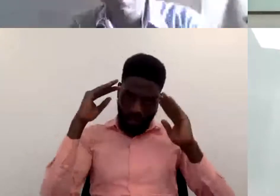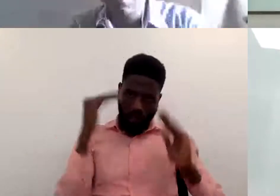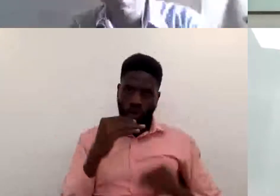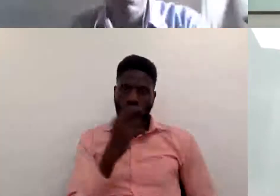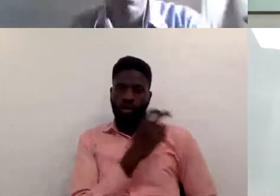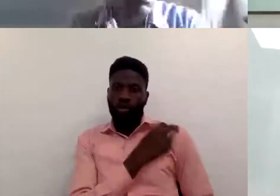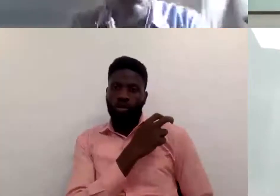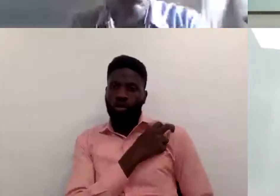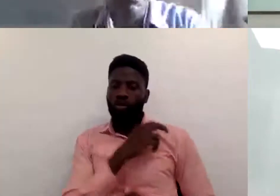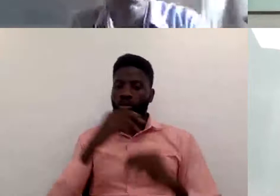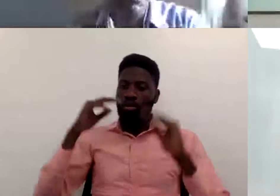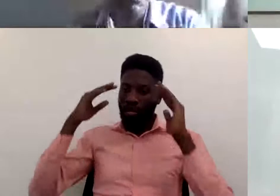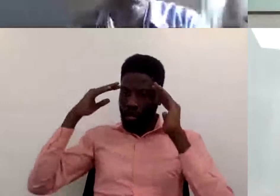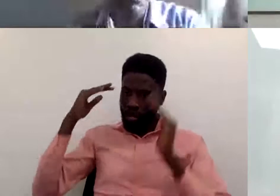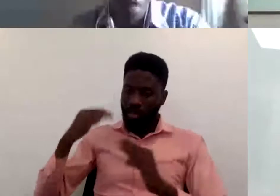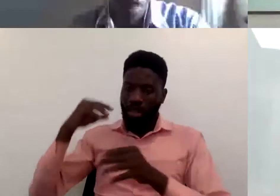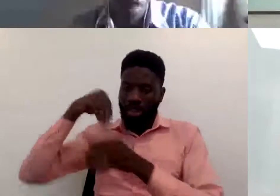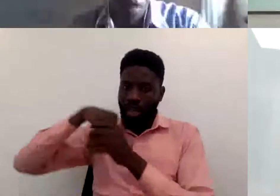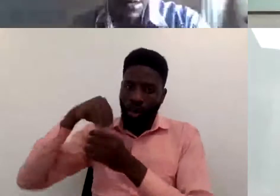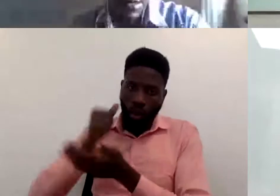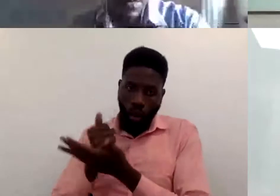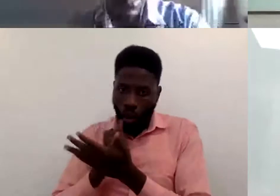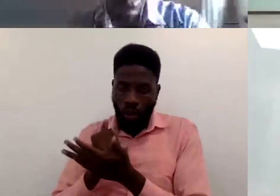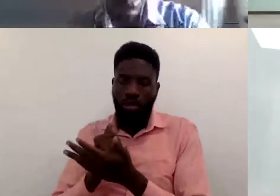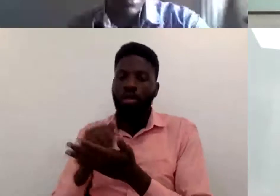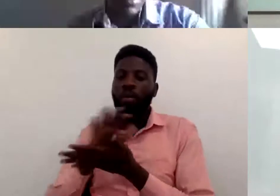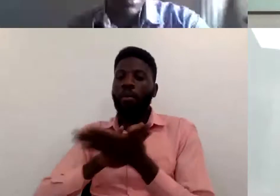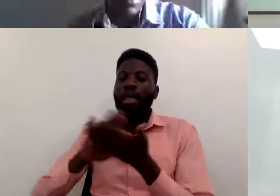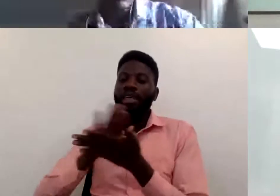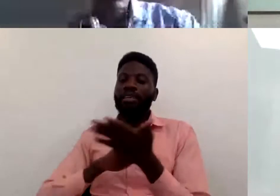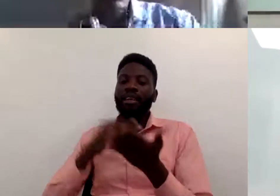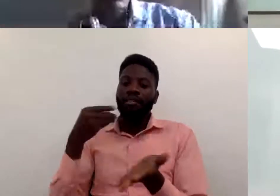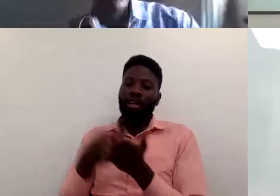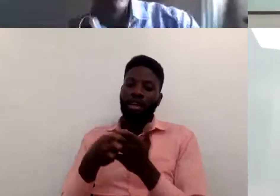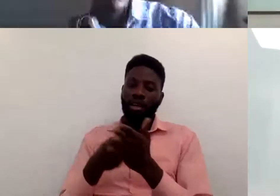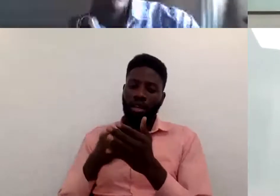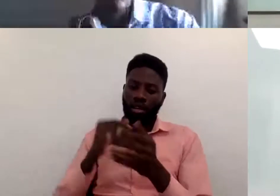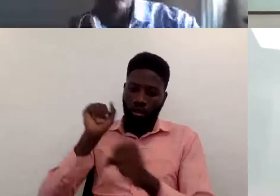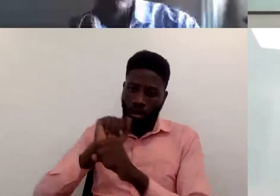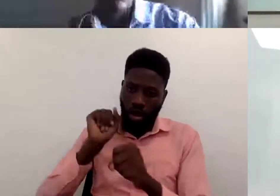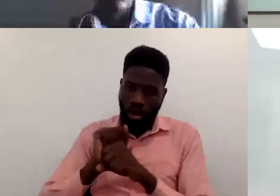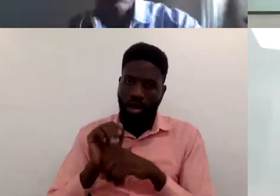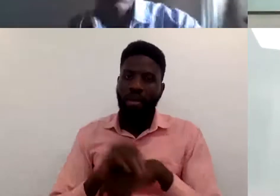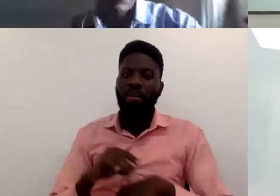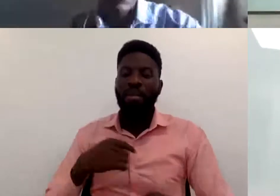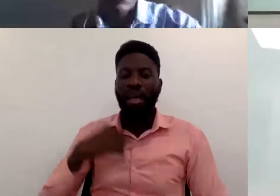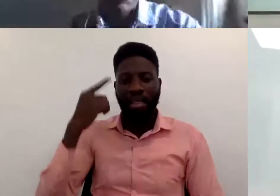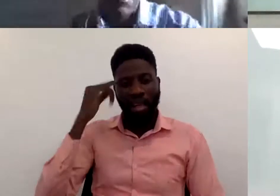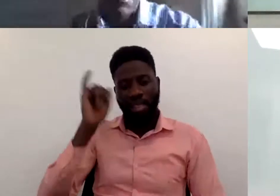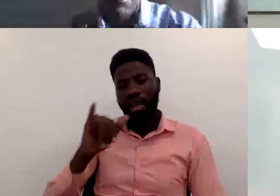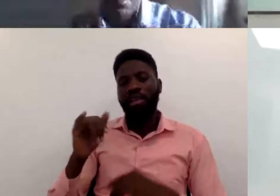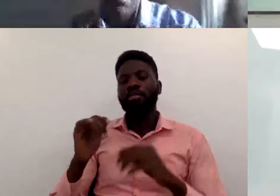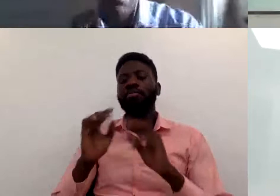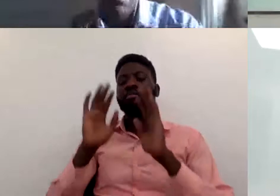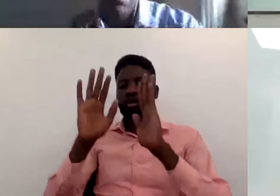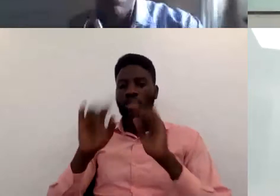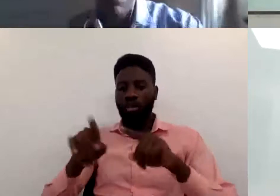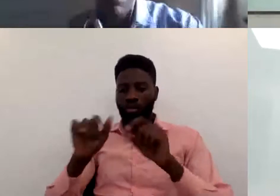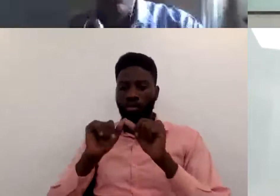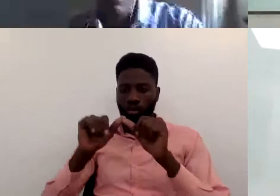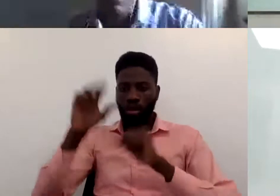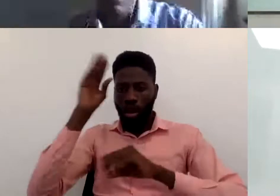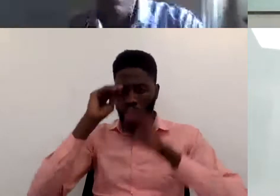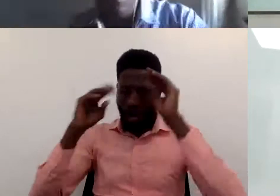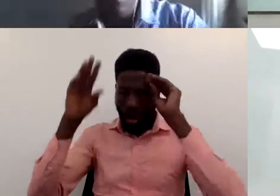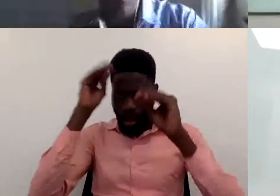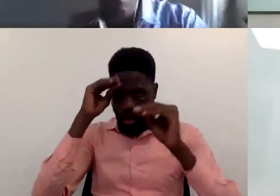either internal audit or from basic finance work. I think it becomes very important for you to keep on updating yourself with what's